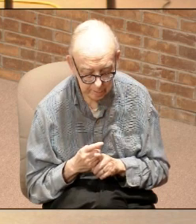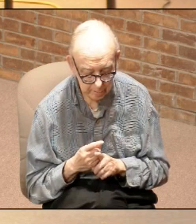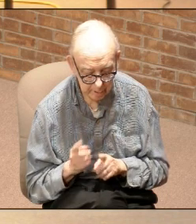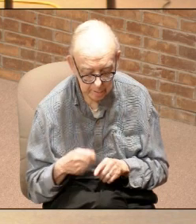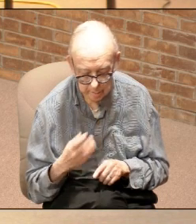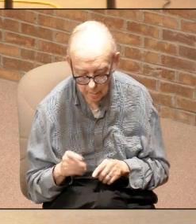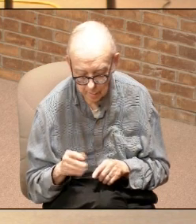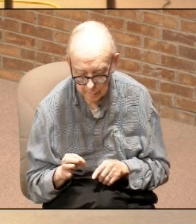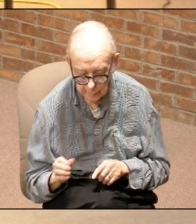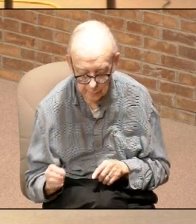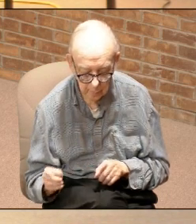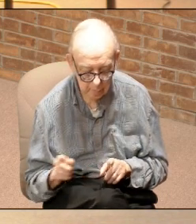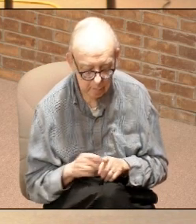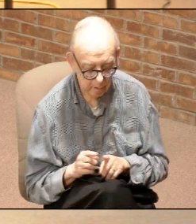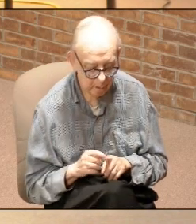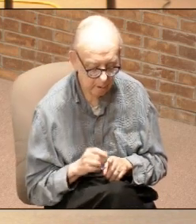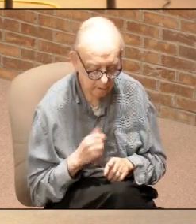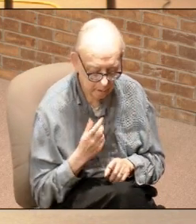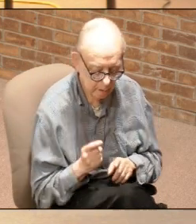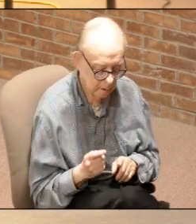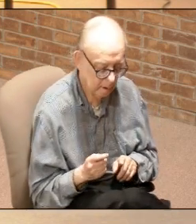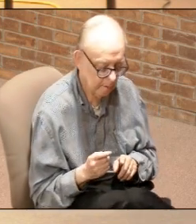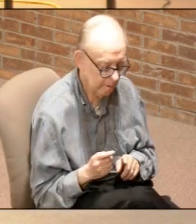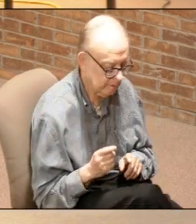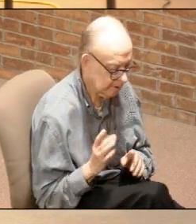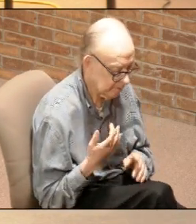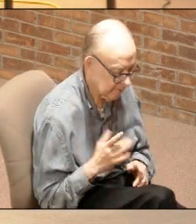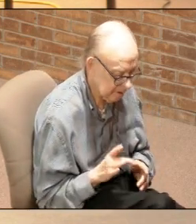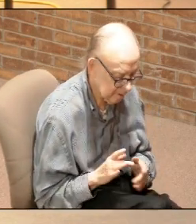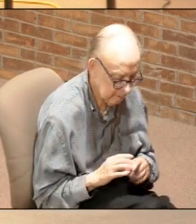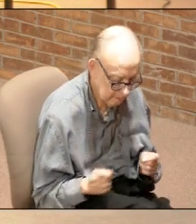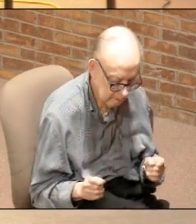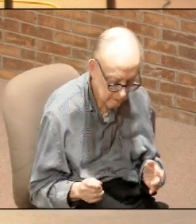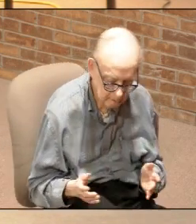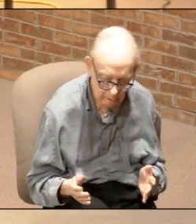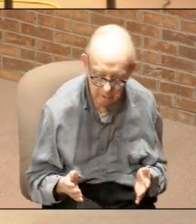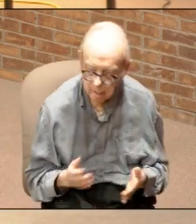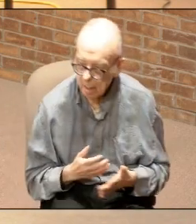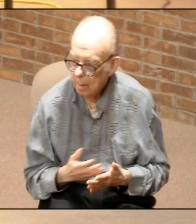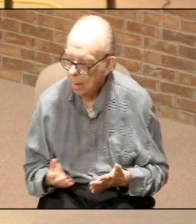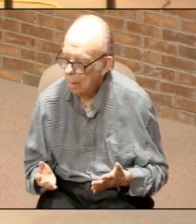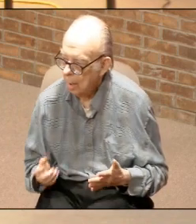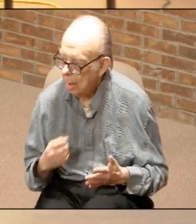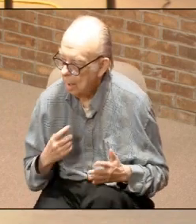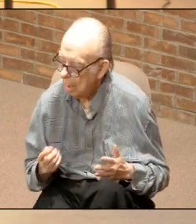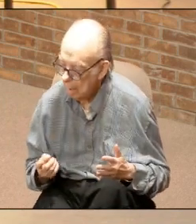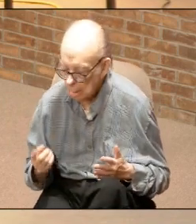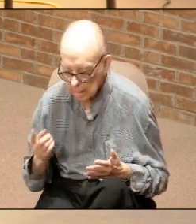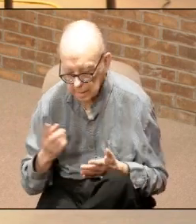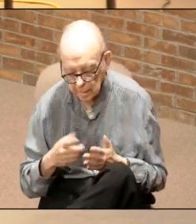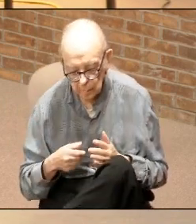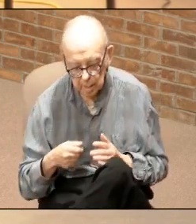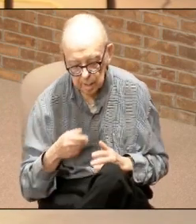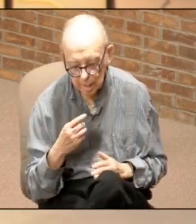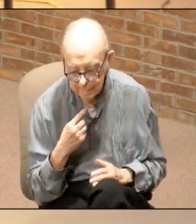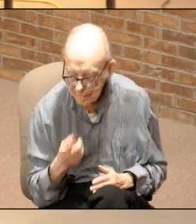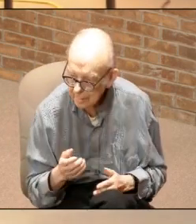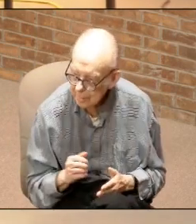i'm not trying to be derogatory i'm not trying to be mean i'm not trying to do anything i'm just saying this is what god says